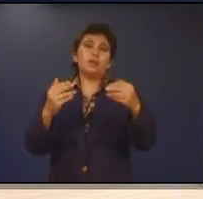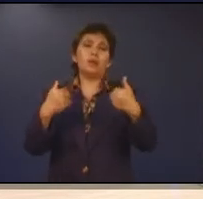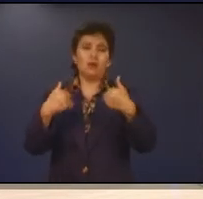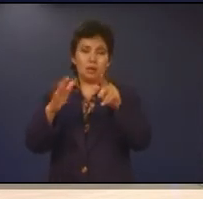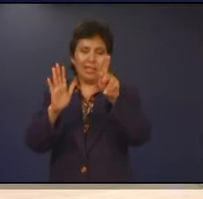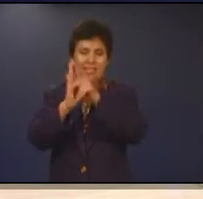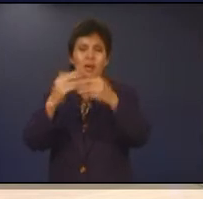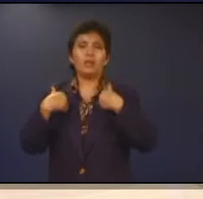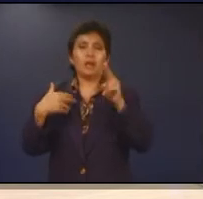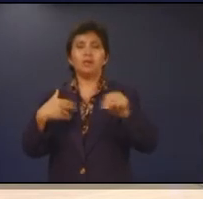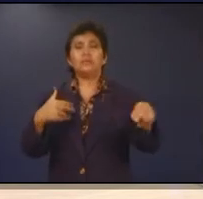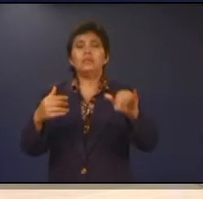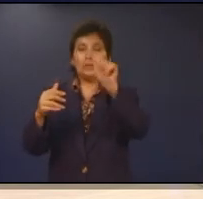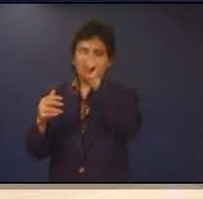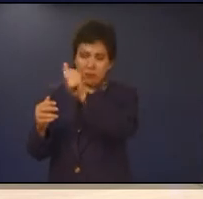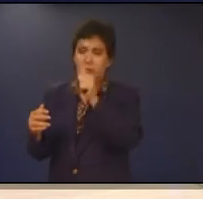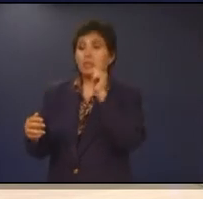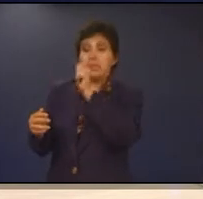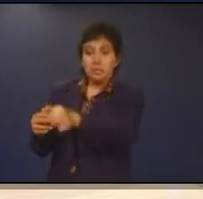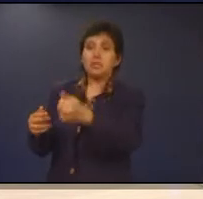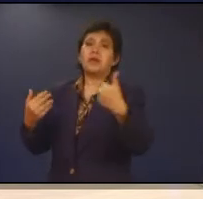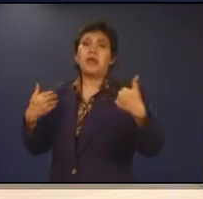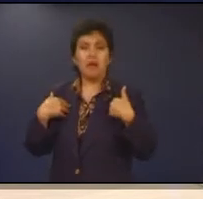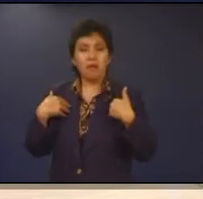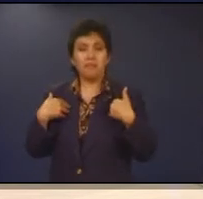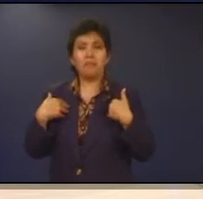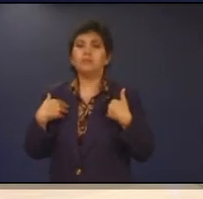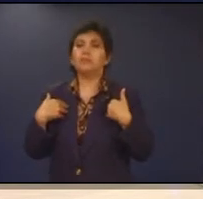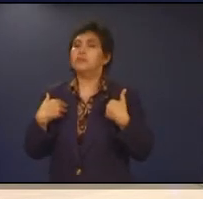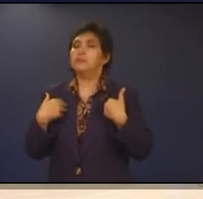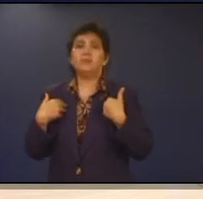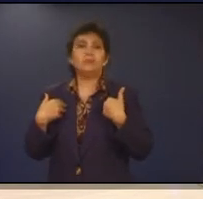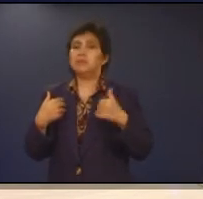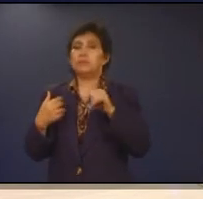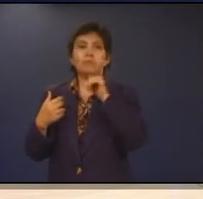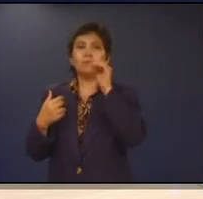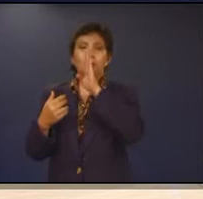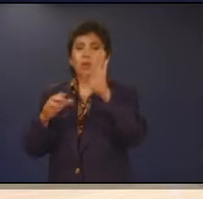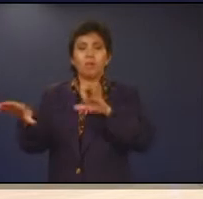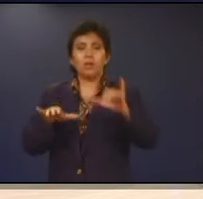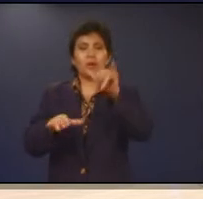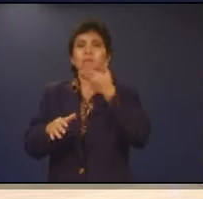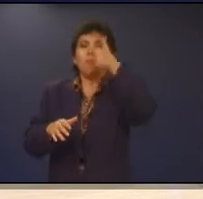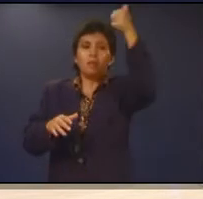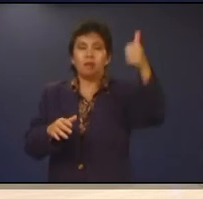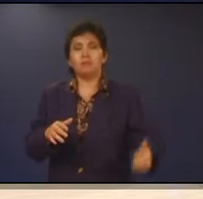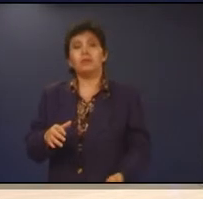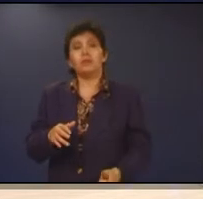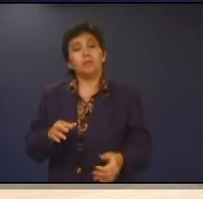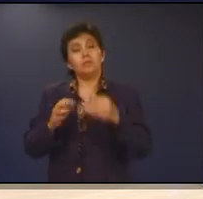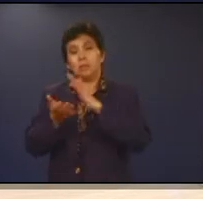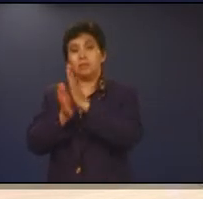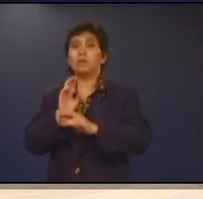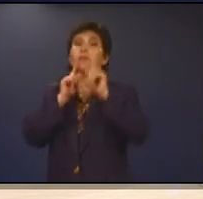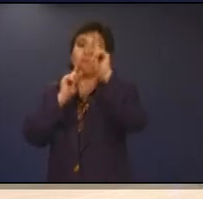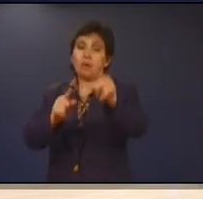she has a low consistency, meaning she doesn't always perform this way, so we result